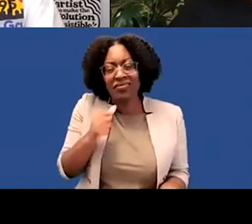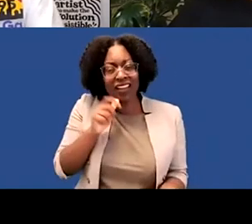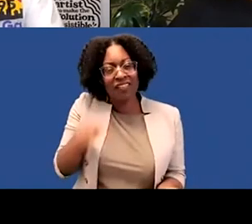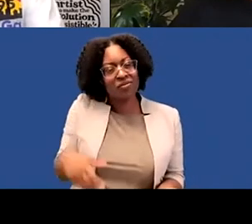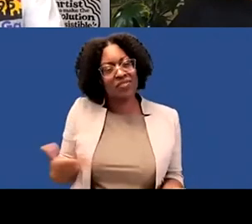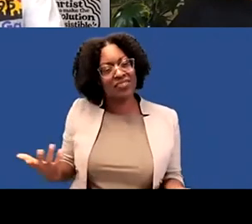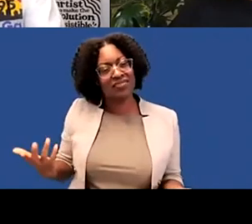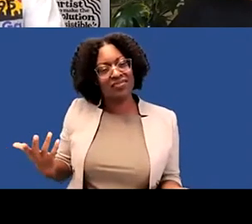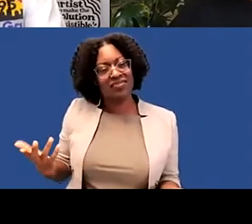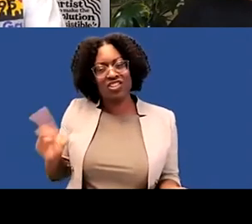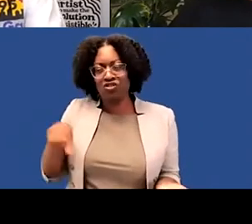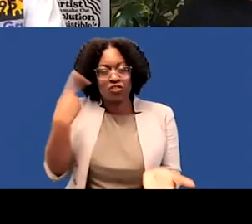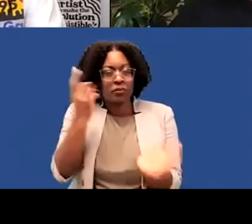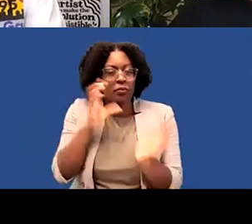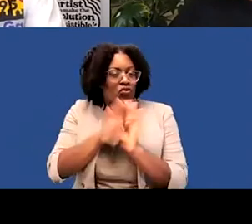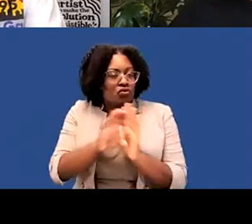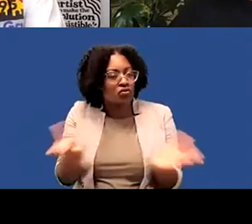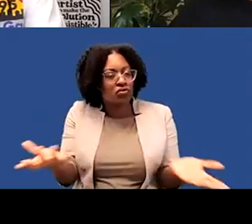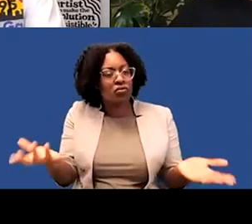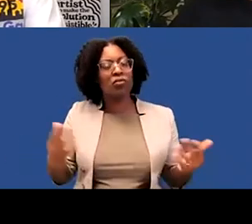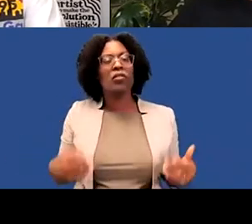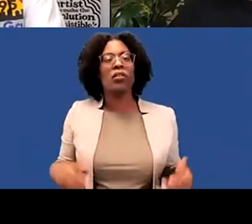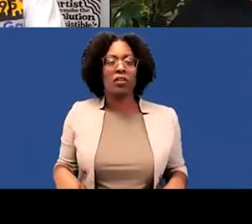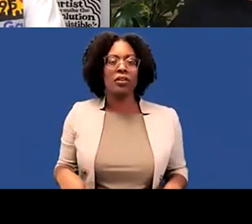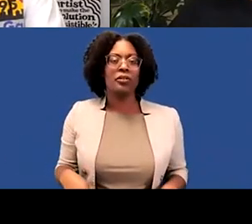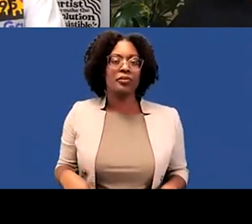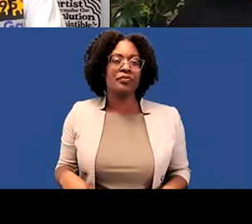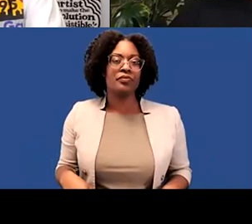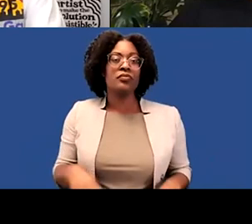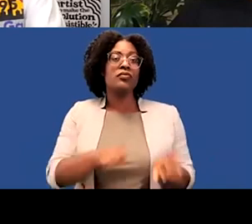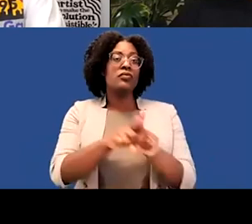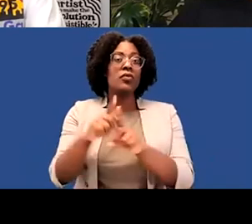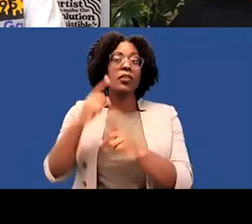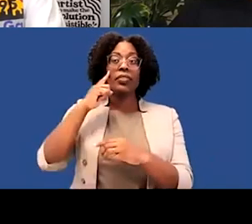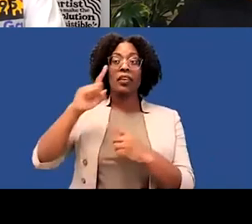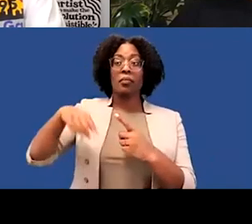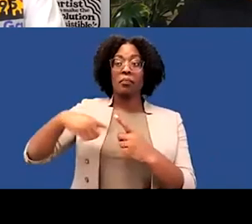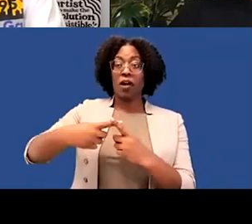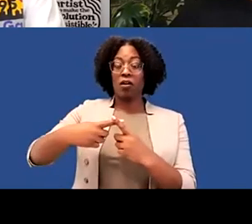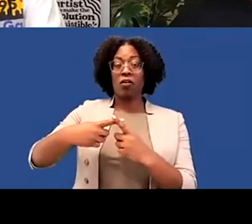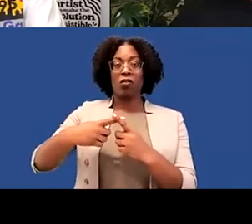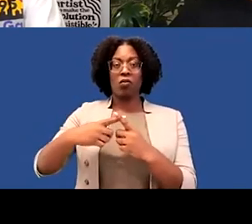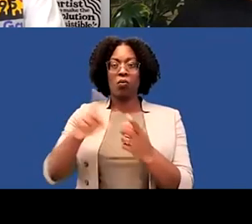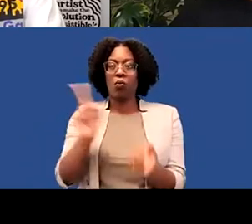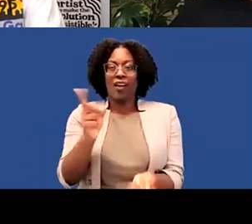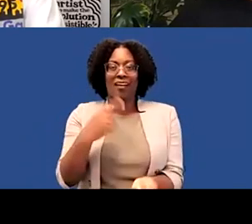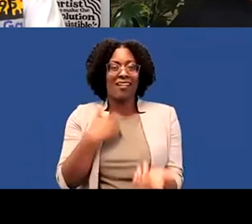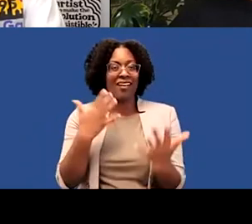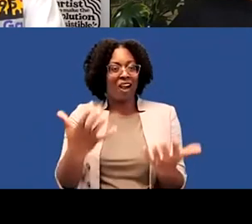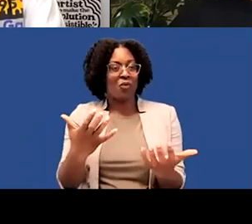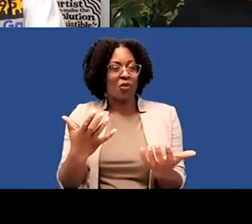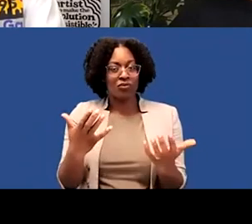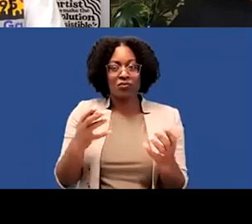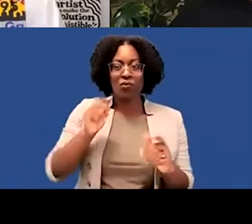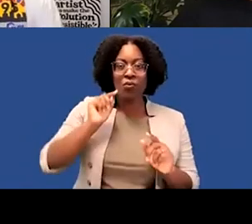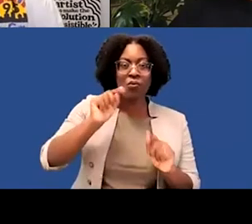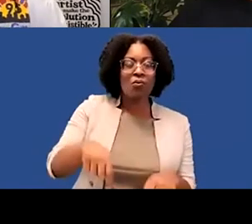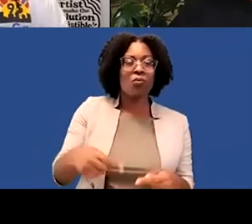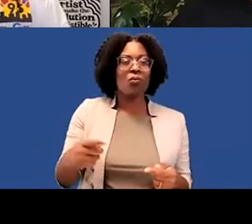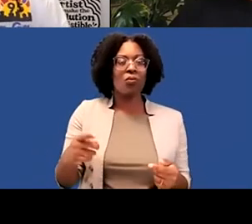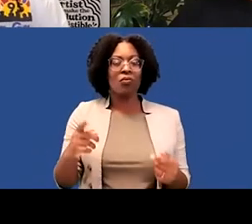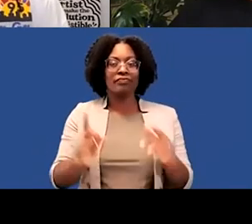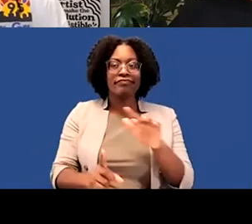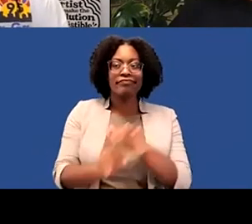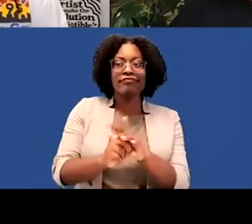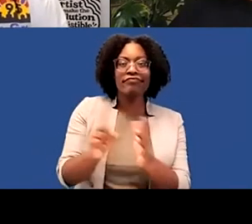work that I am interested in making, and also the environments that I'm interested in being in, and the way that I'm trying to live right now, especially